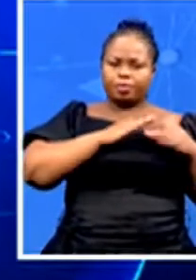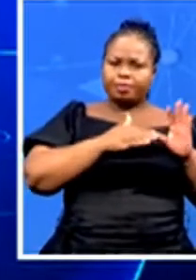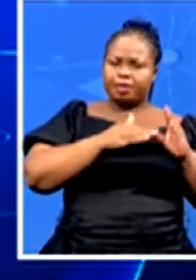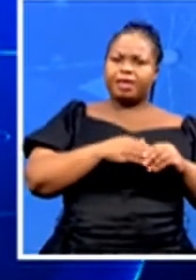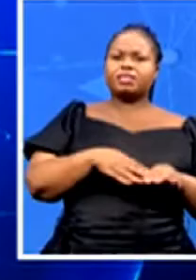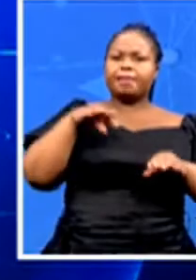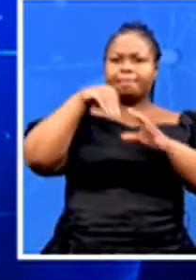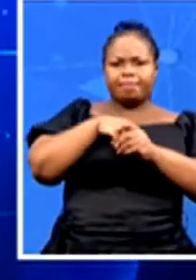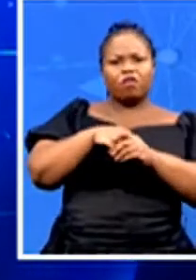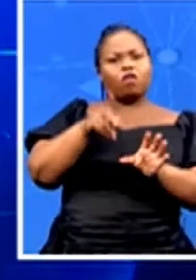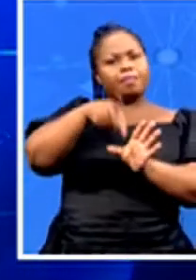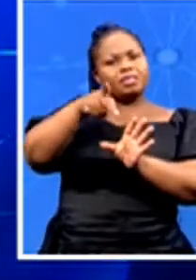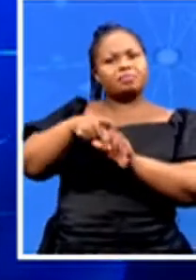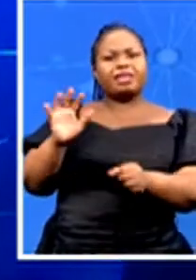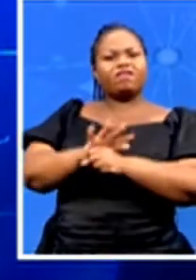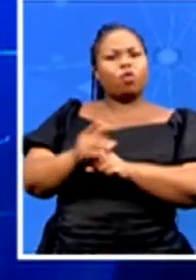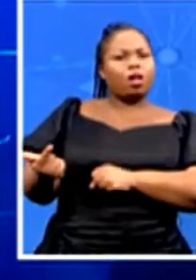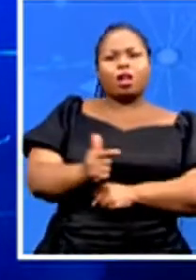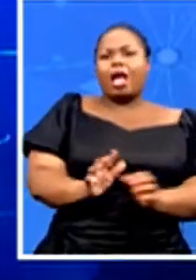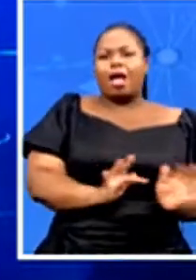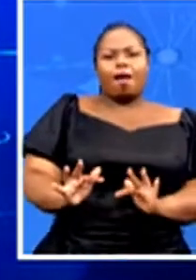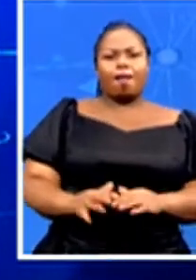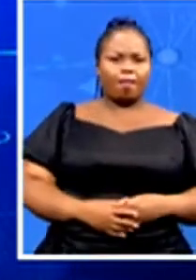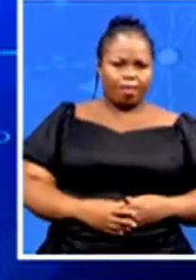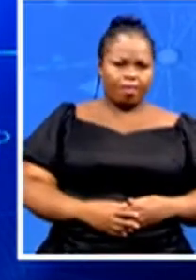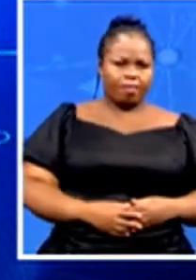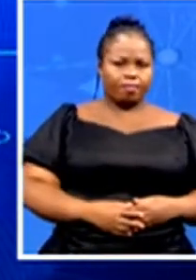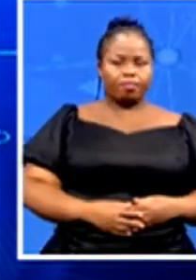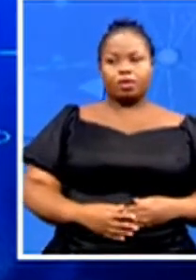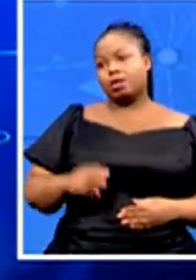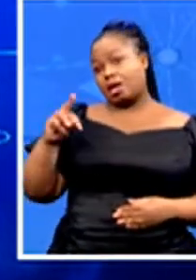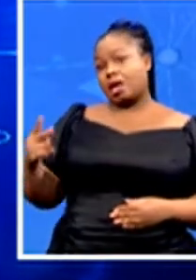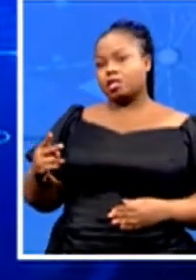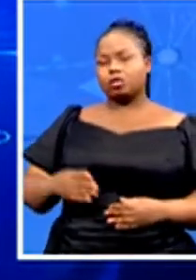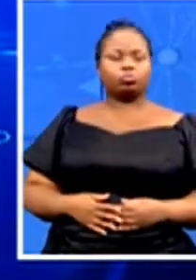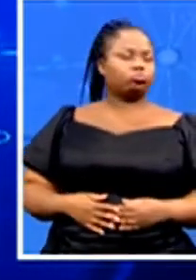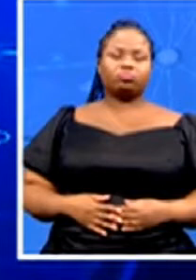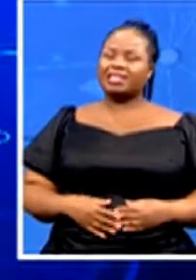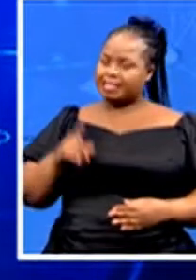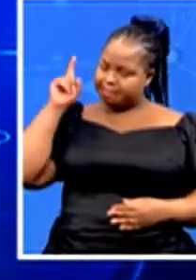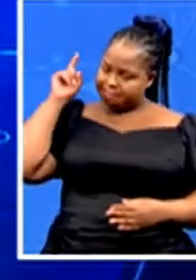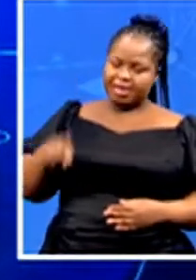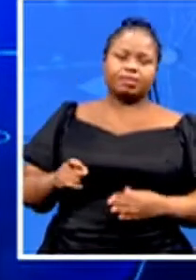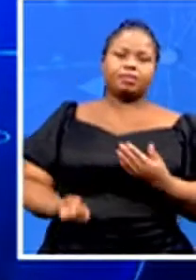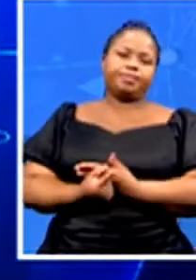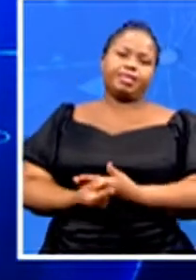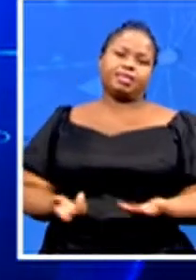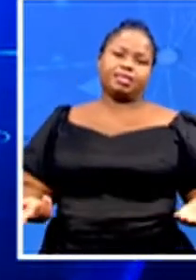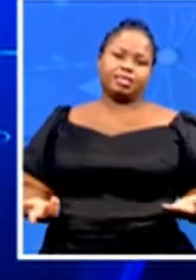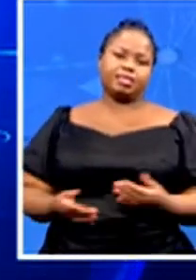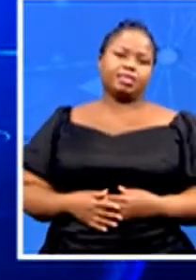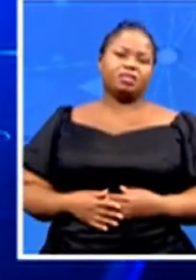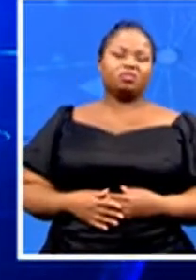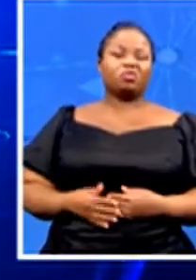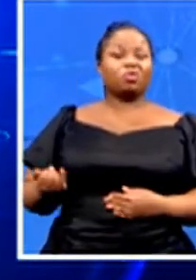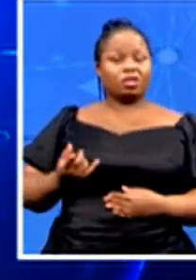Well, there are certain non-negotiables. There are certain benchmarks. There are certain non-negotiables that we need to agree on. One